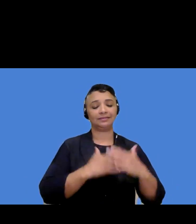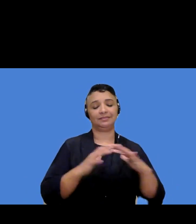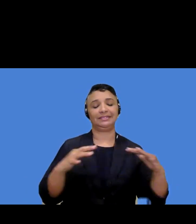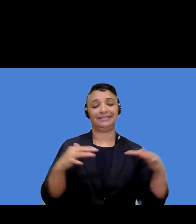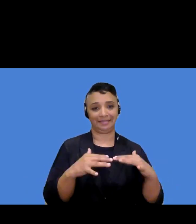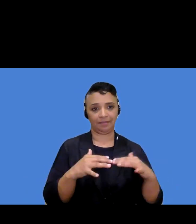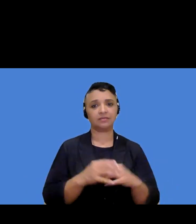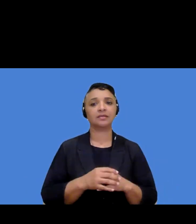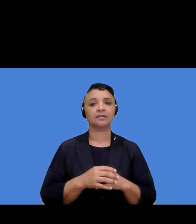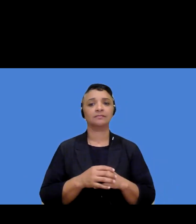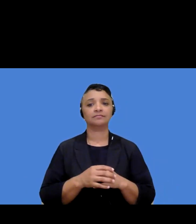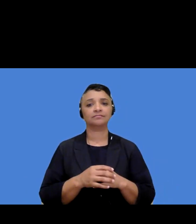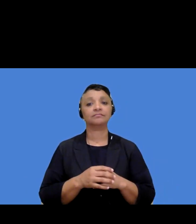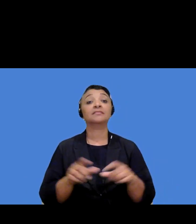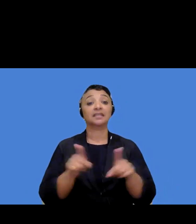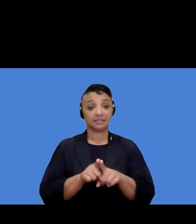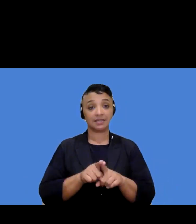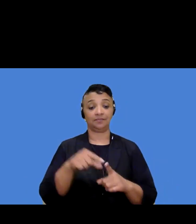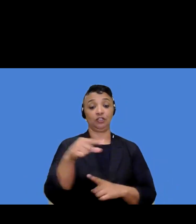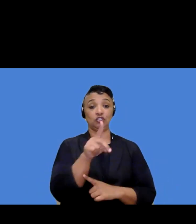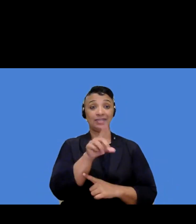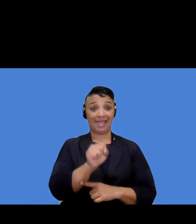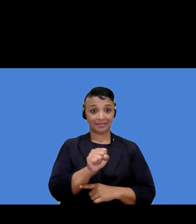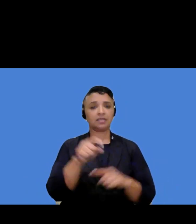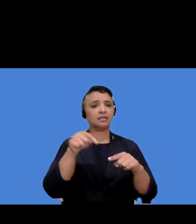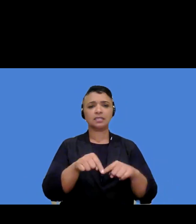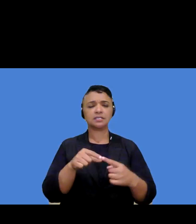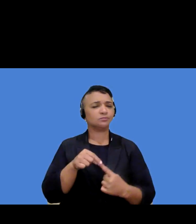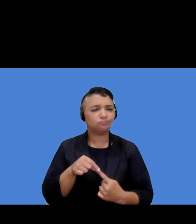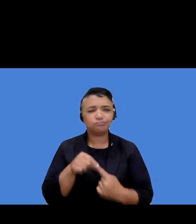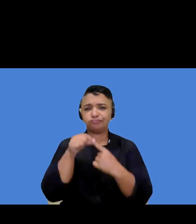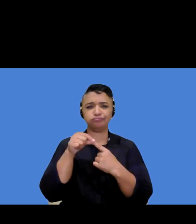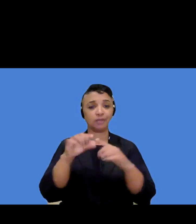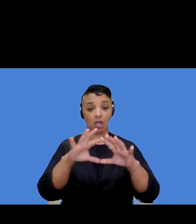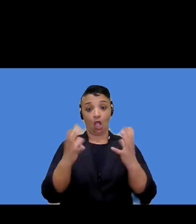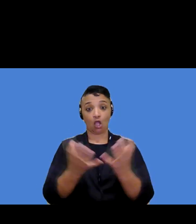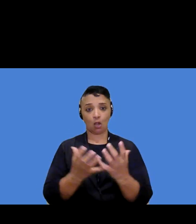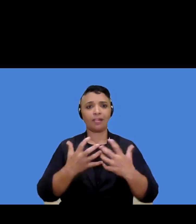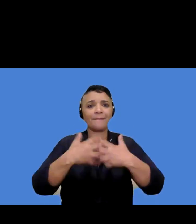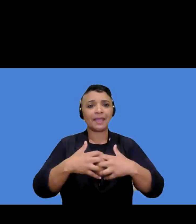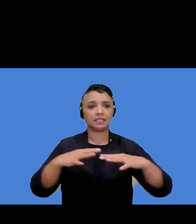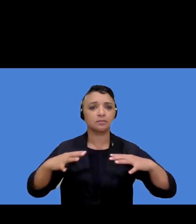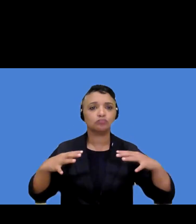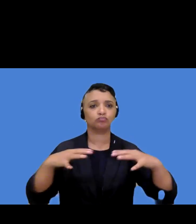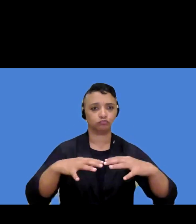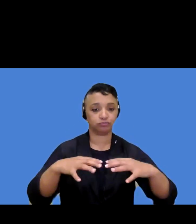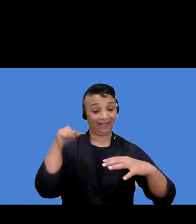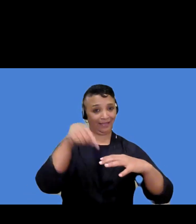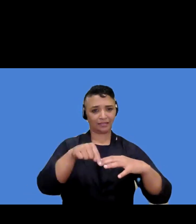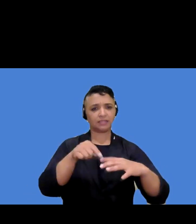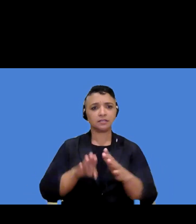settings, the Global Disability Summit is it's a global mechanism that improves the lives of people